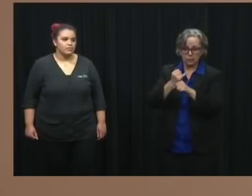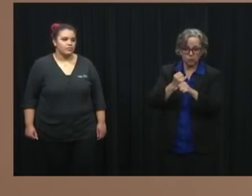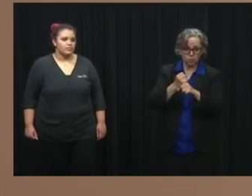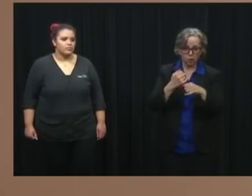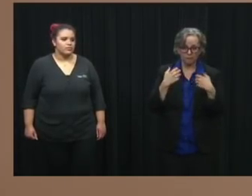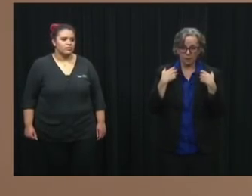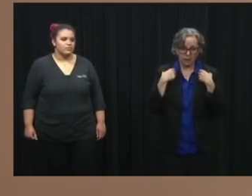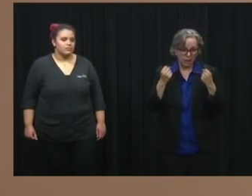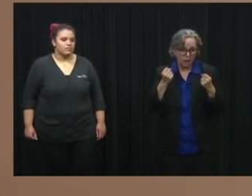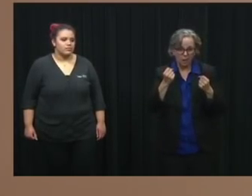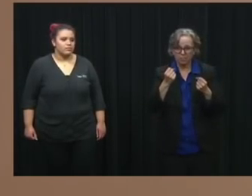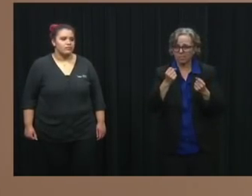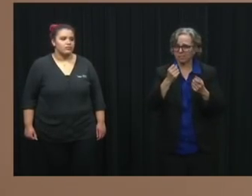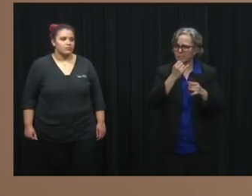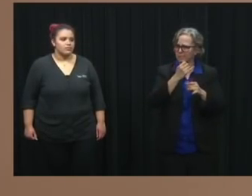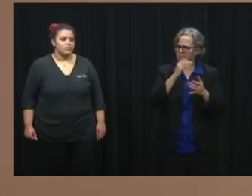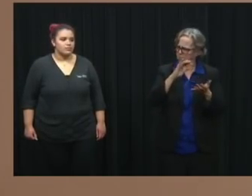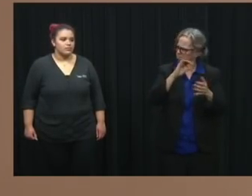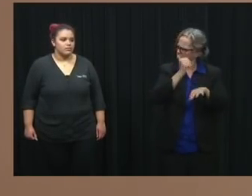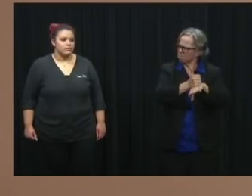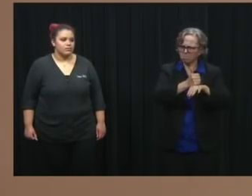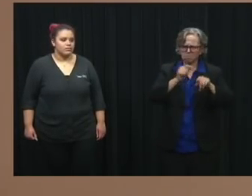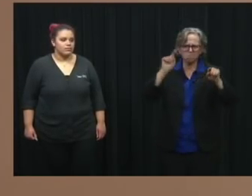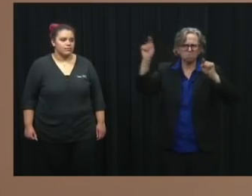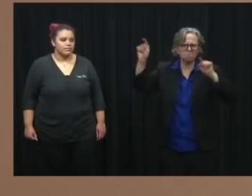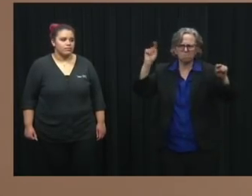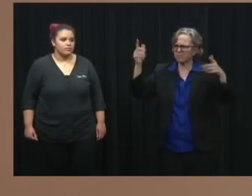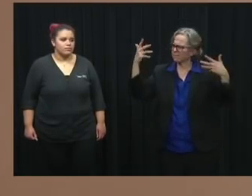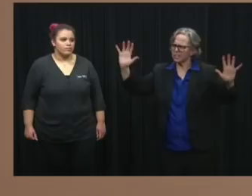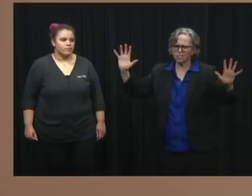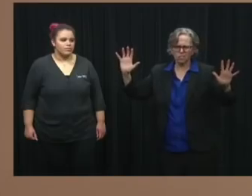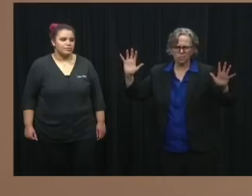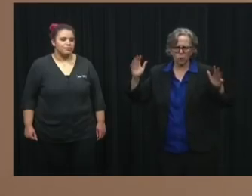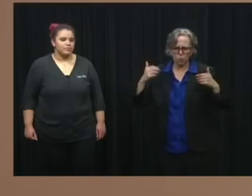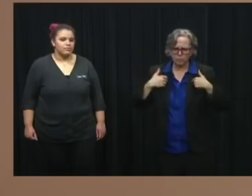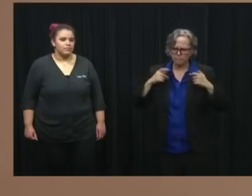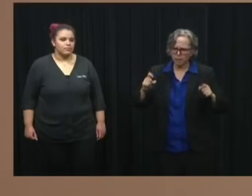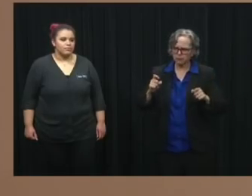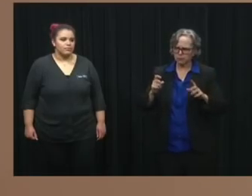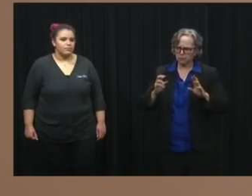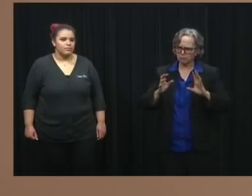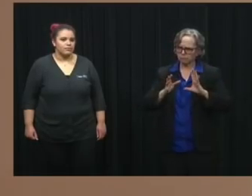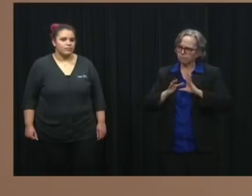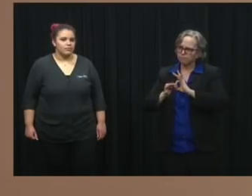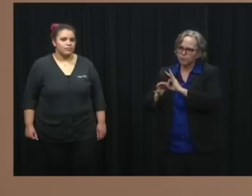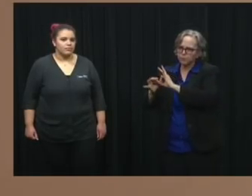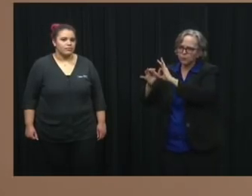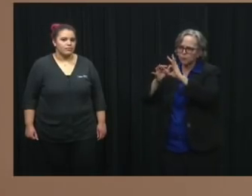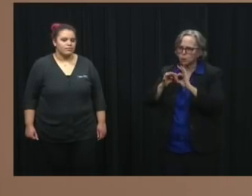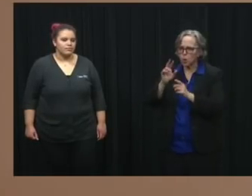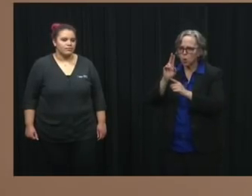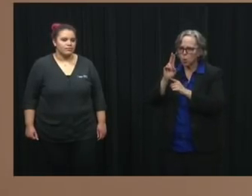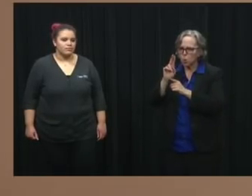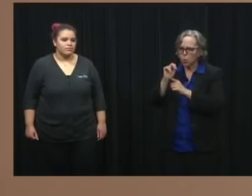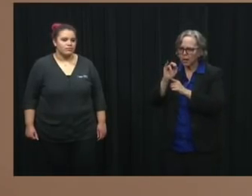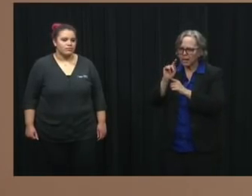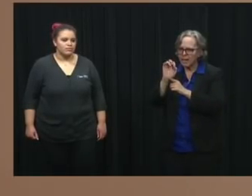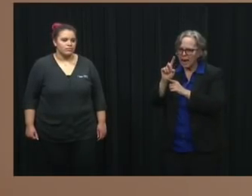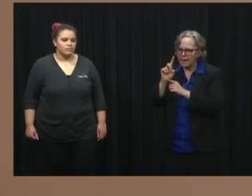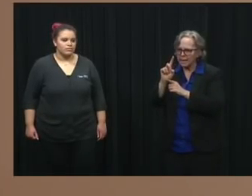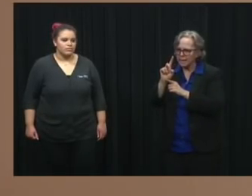have as a society and as a United States of America. Thank you. Thanks.